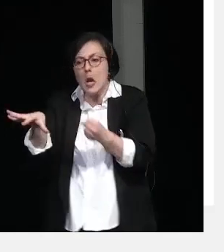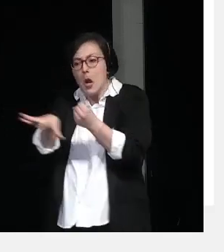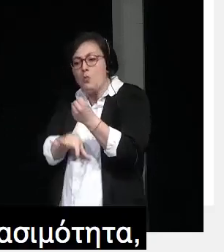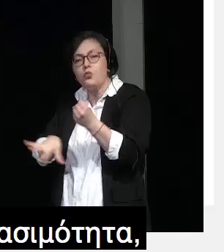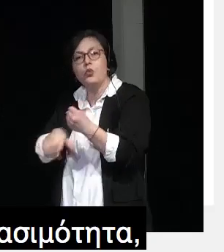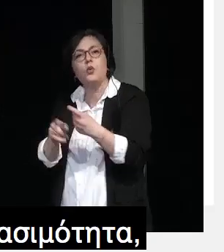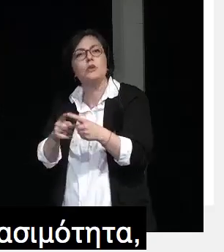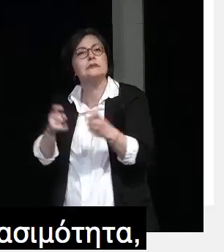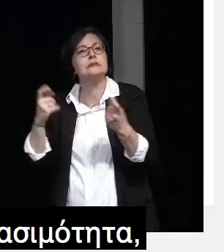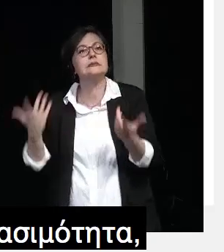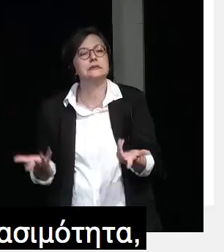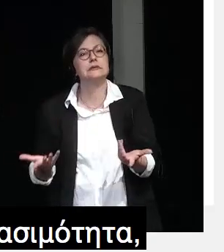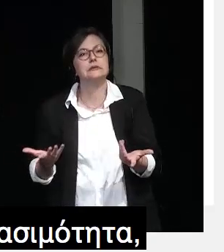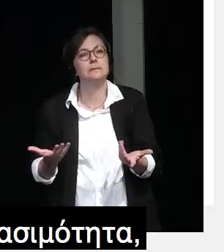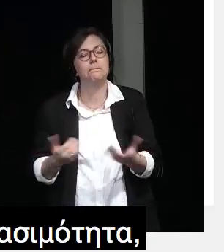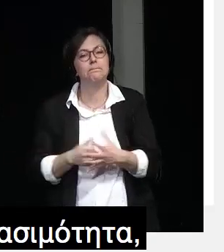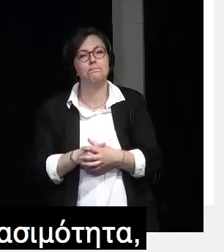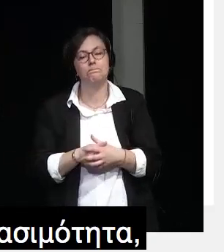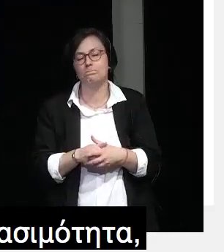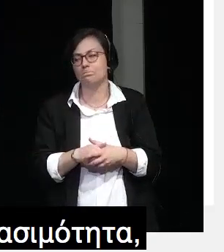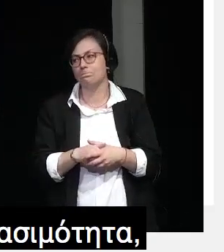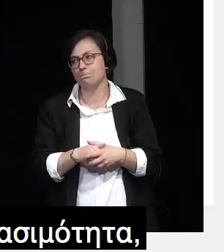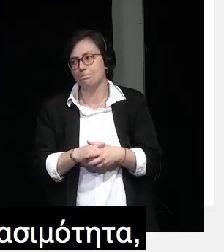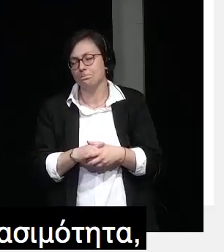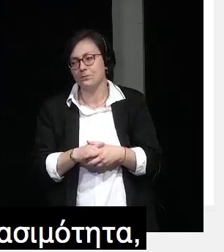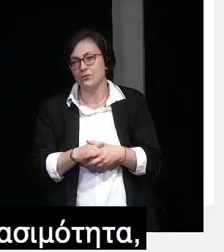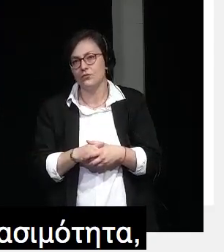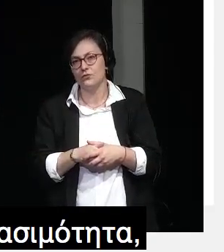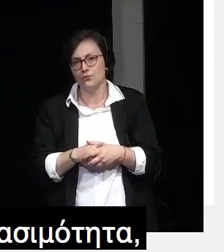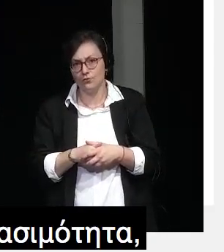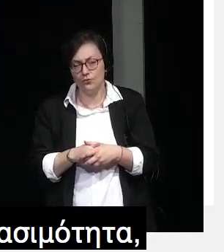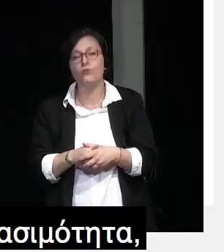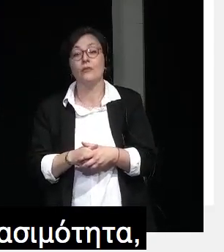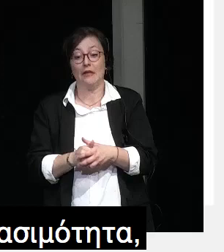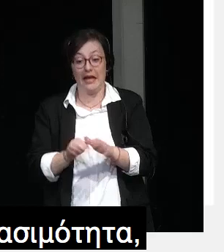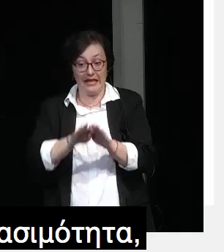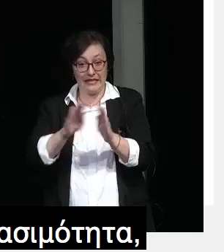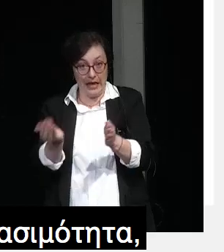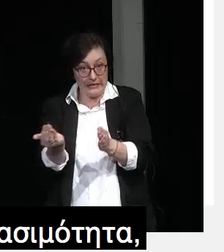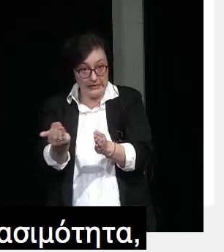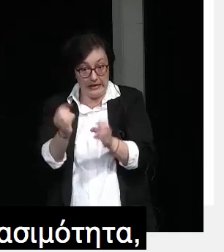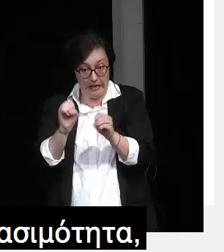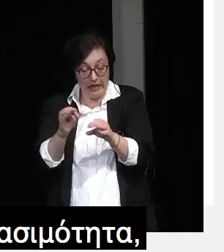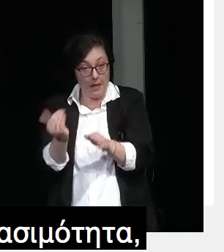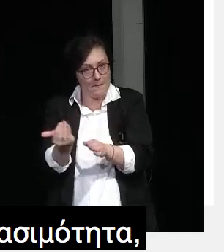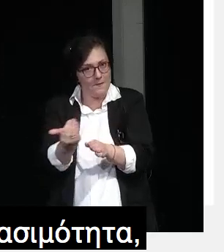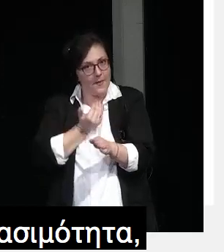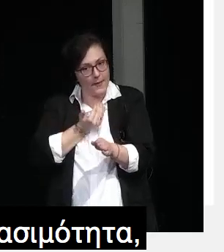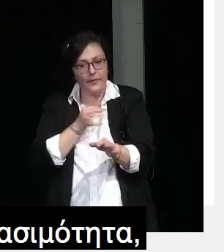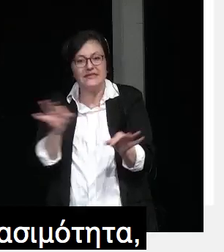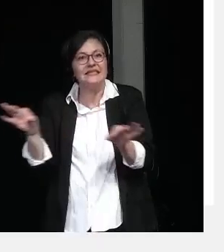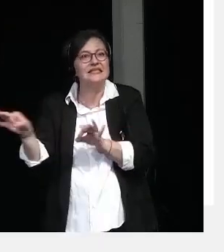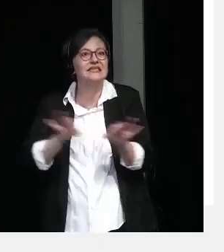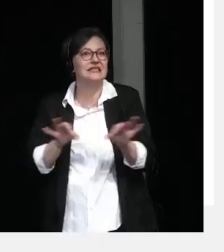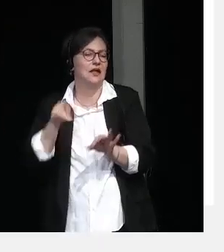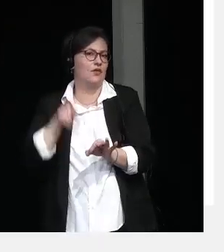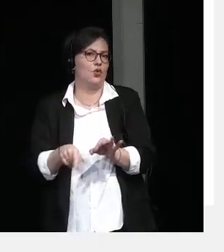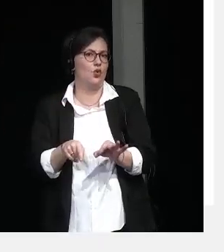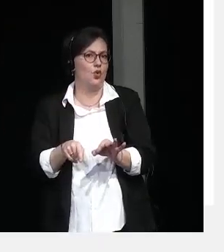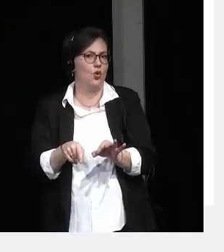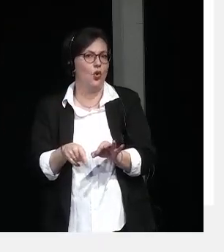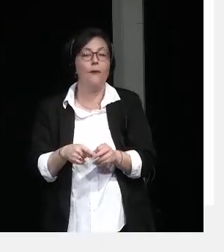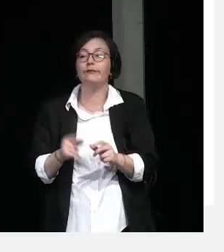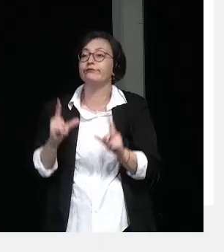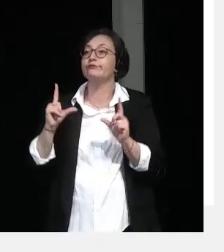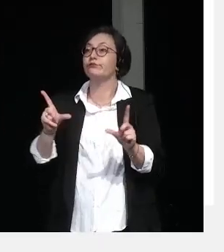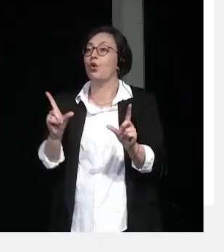design. We cannot say, we're universal and we have full access because we have